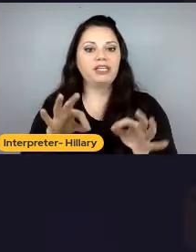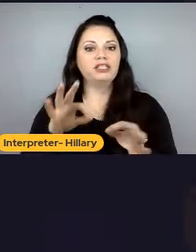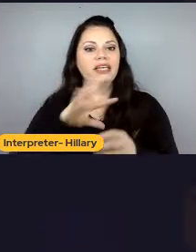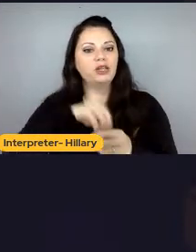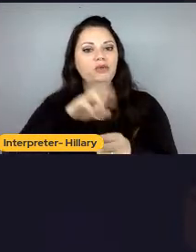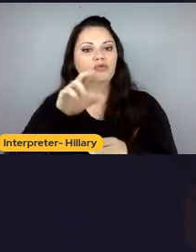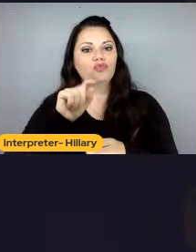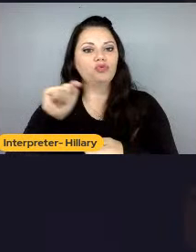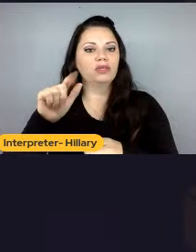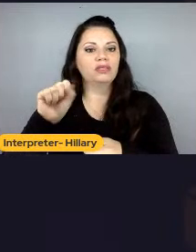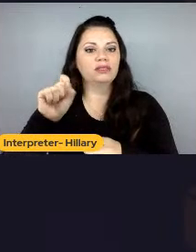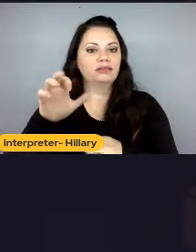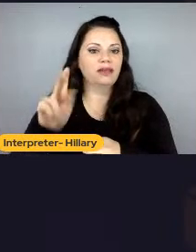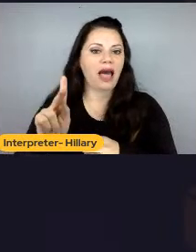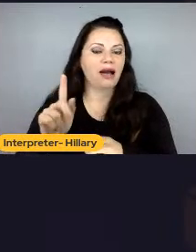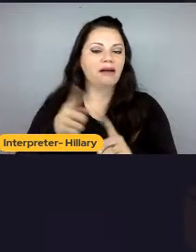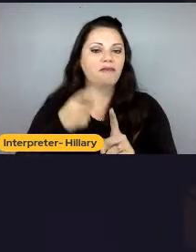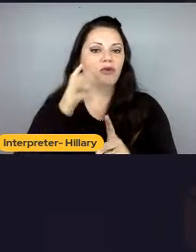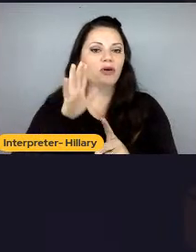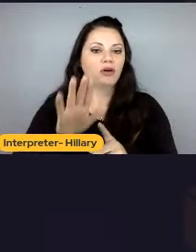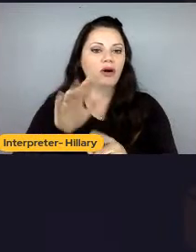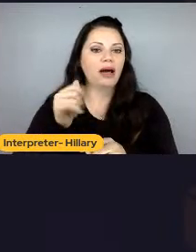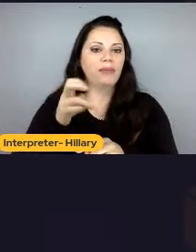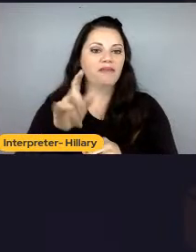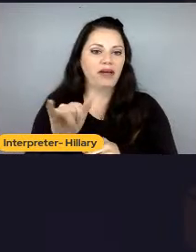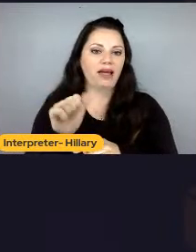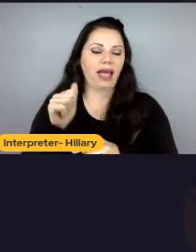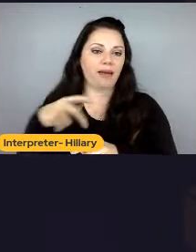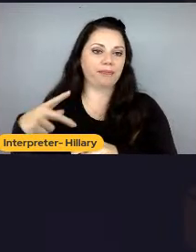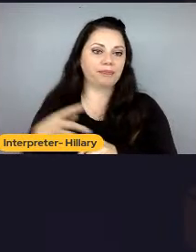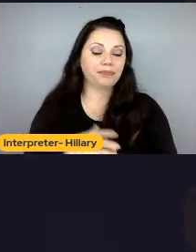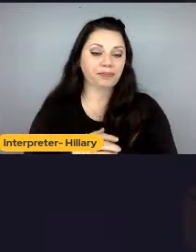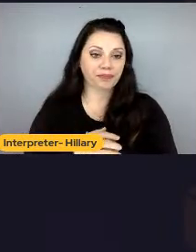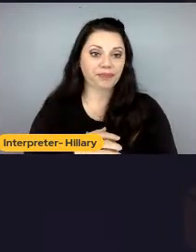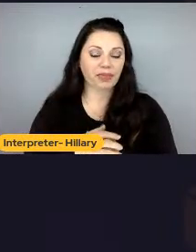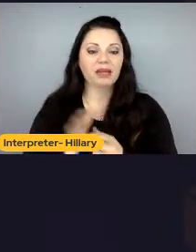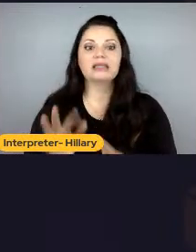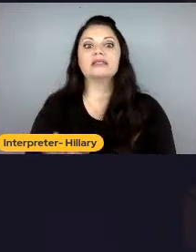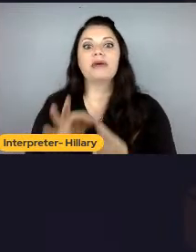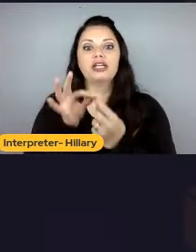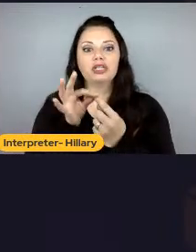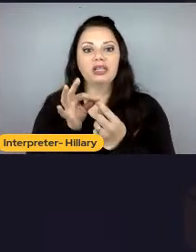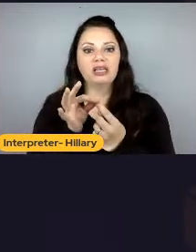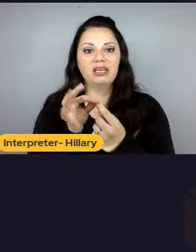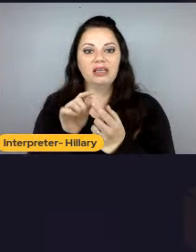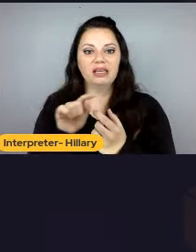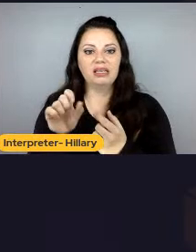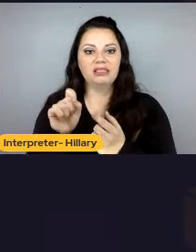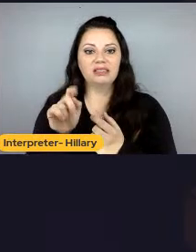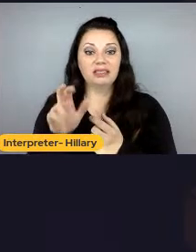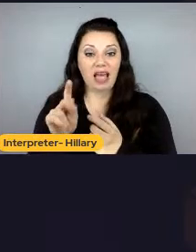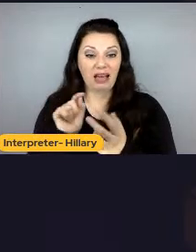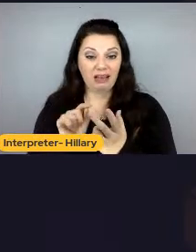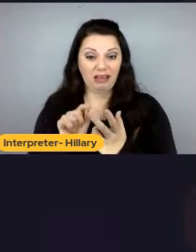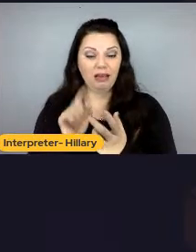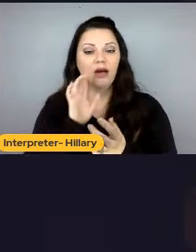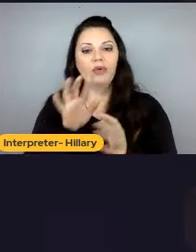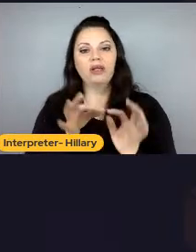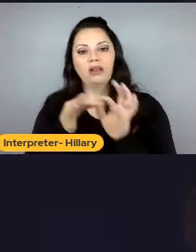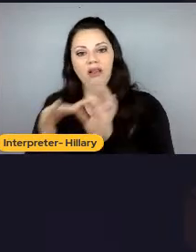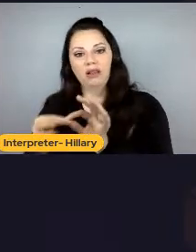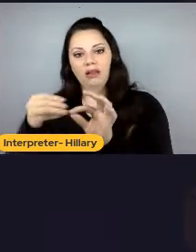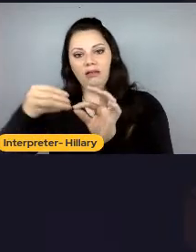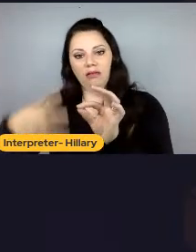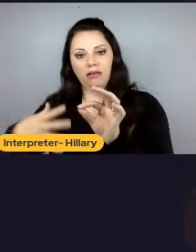stack of your Amplify app. And especially this stack will reference all